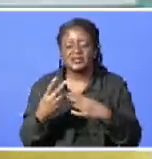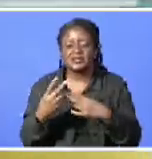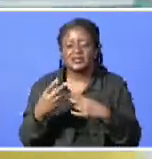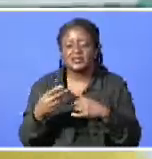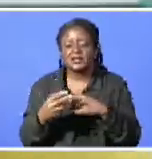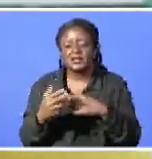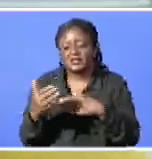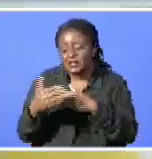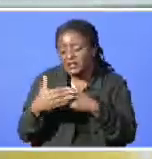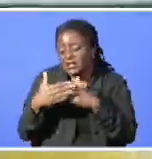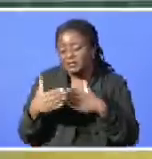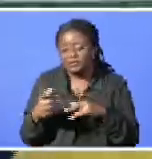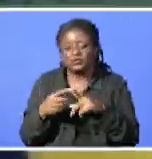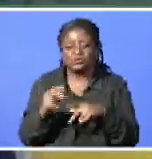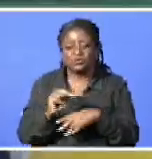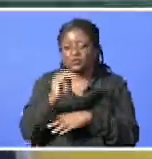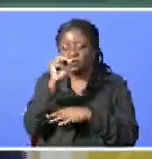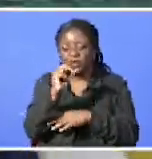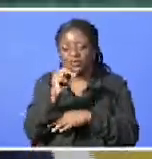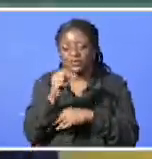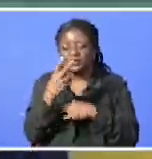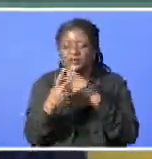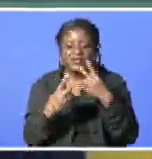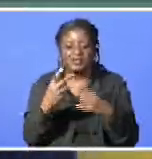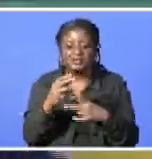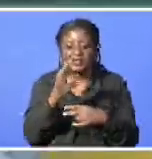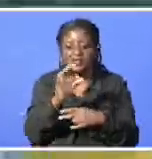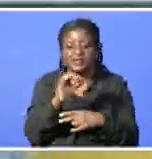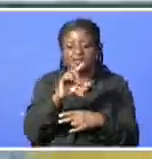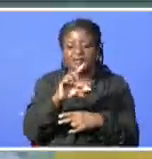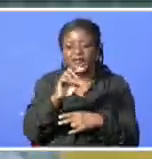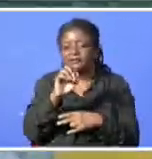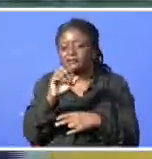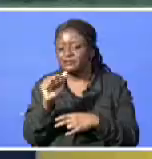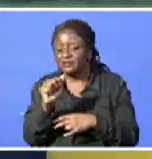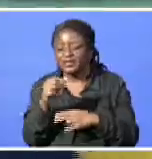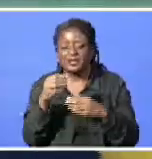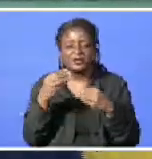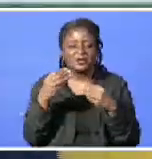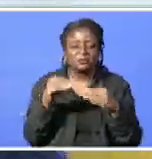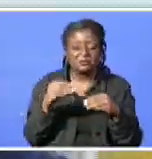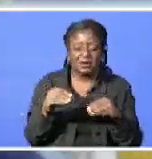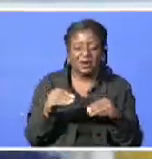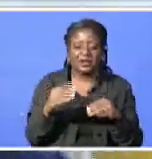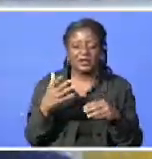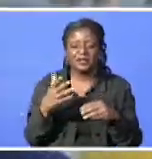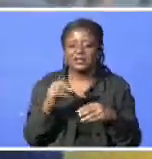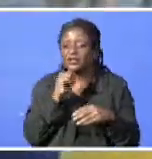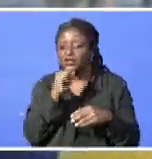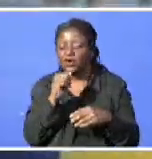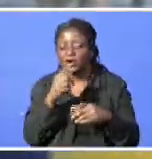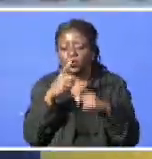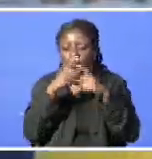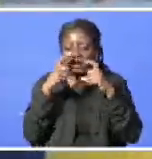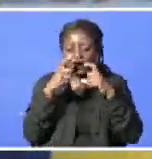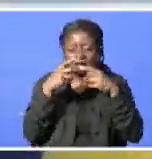other stores, and they're not wearing any mask because that is not a requirement there. But